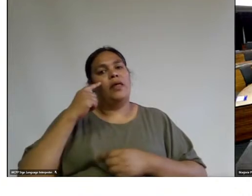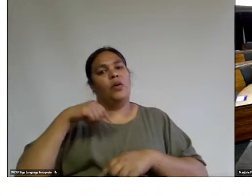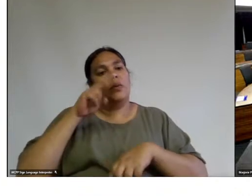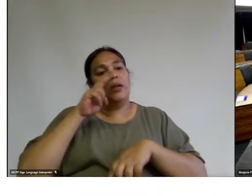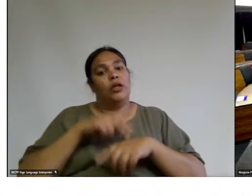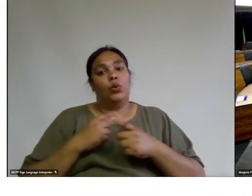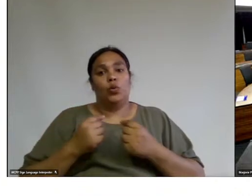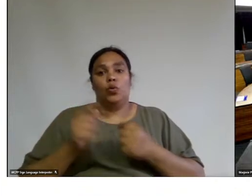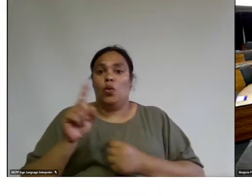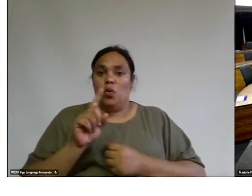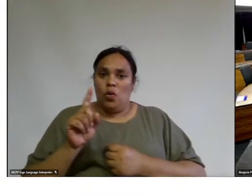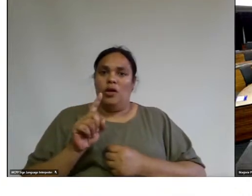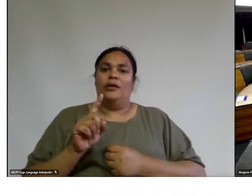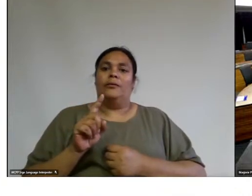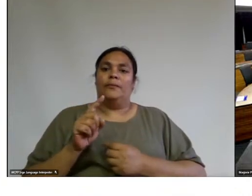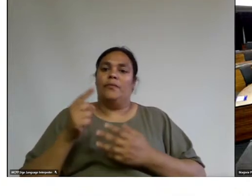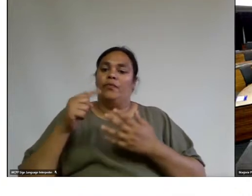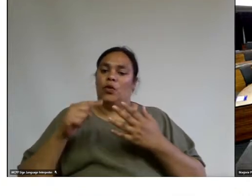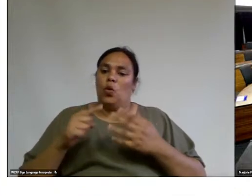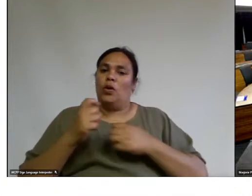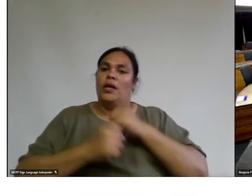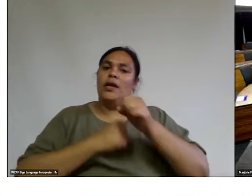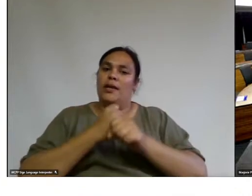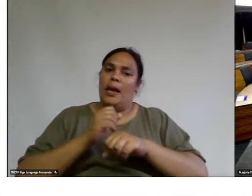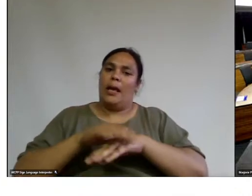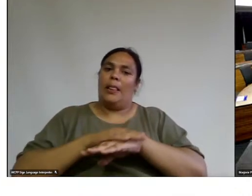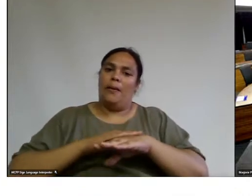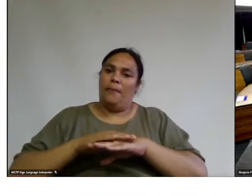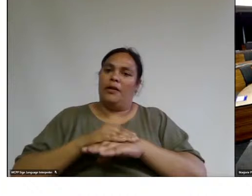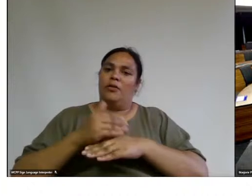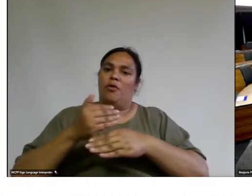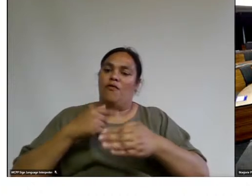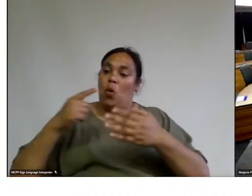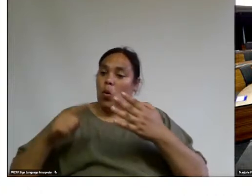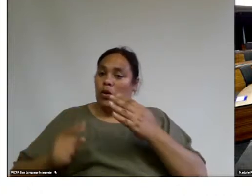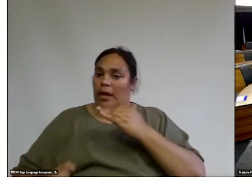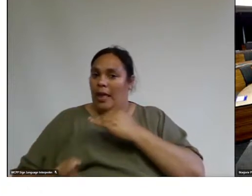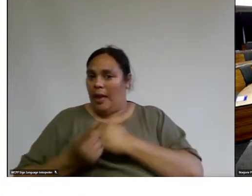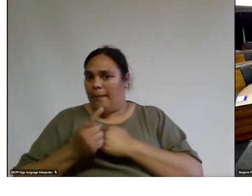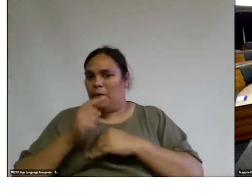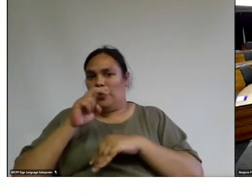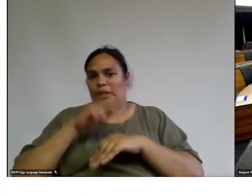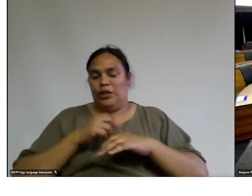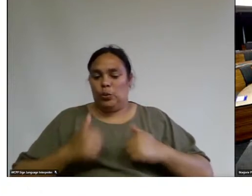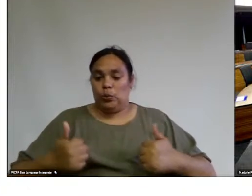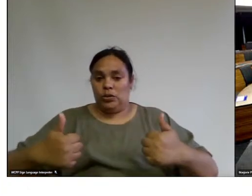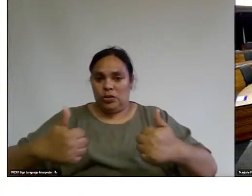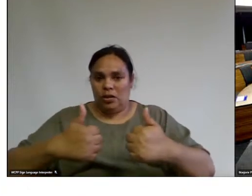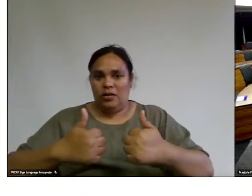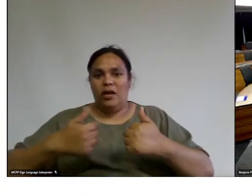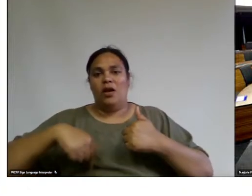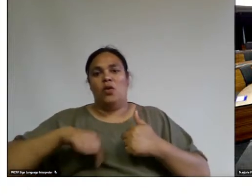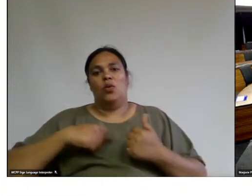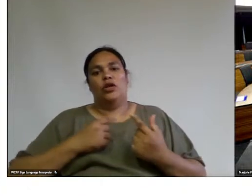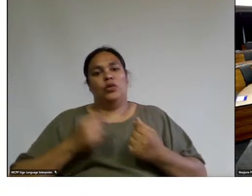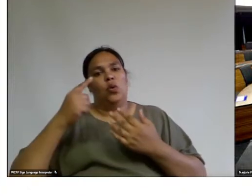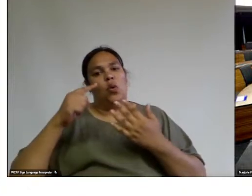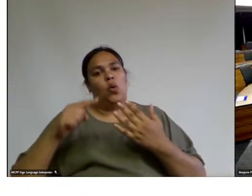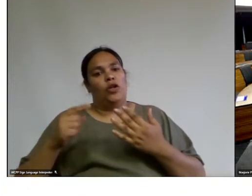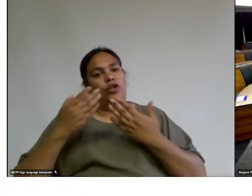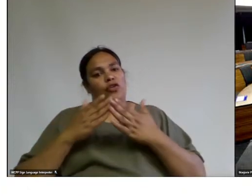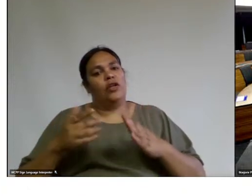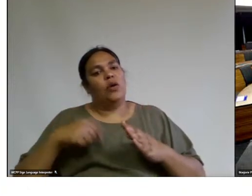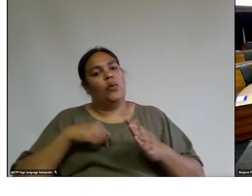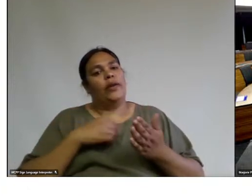do is to, on a yearly basis, before auditing happens, we need to sit down with the Auditor General so that